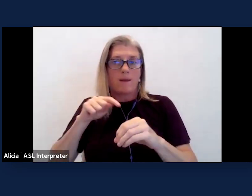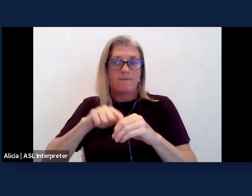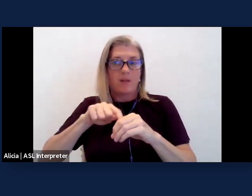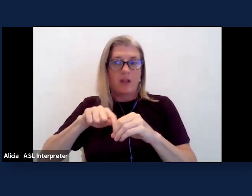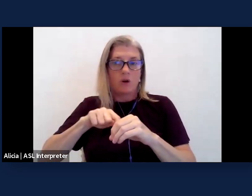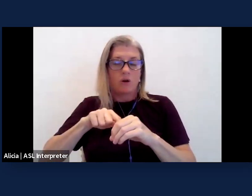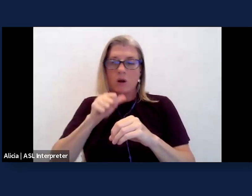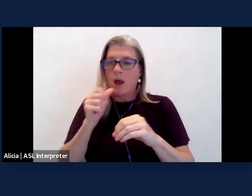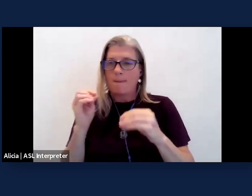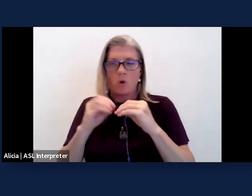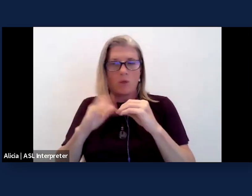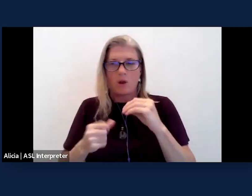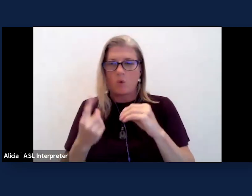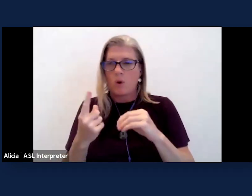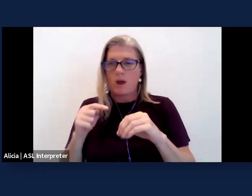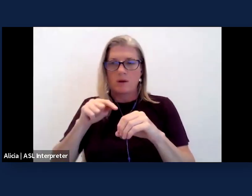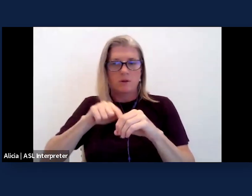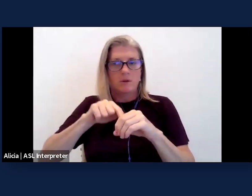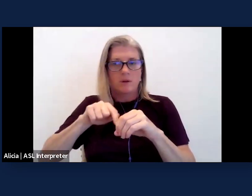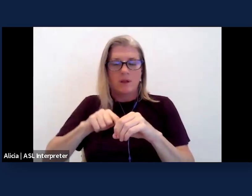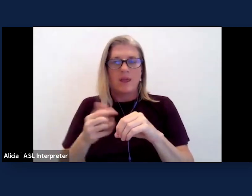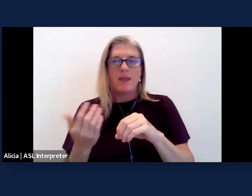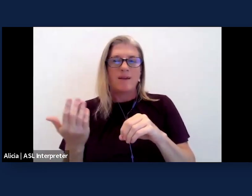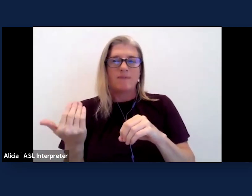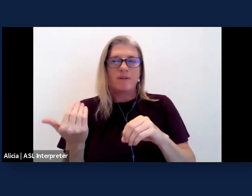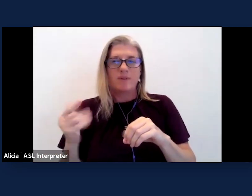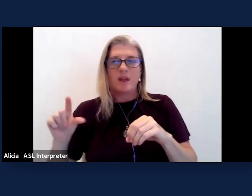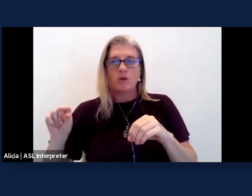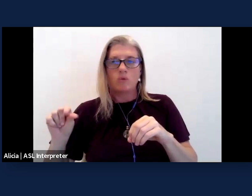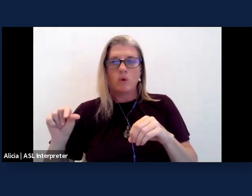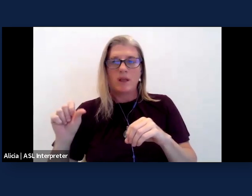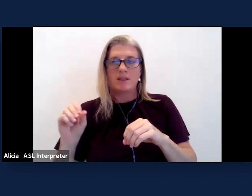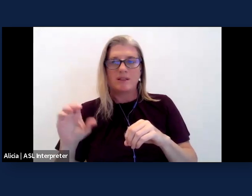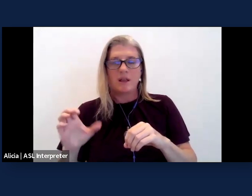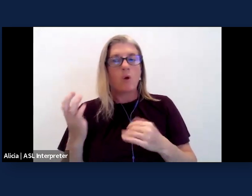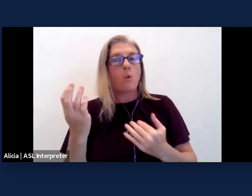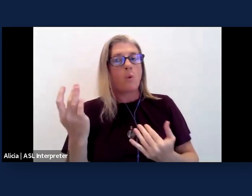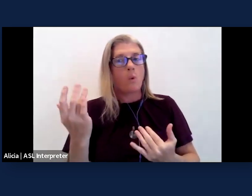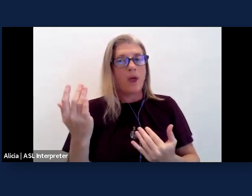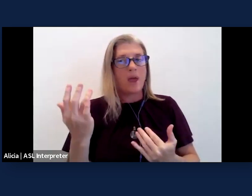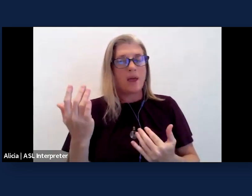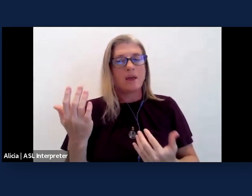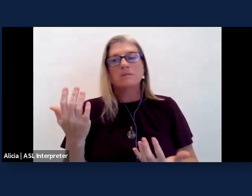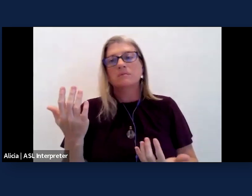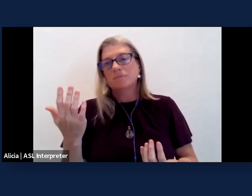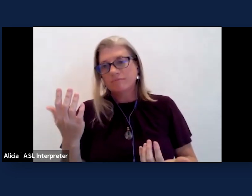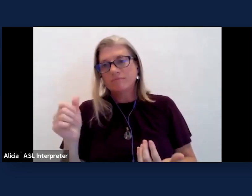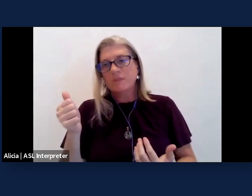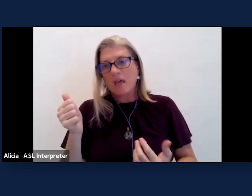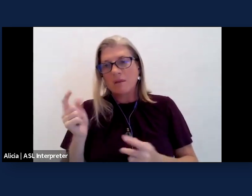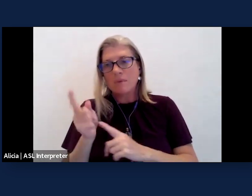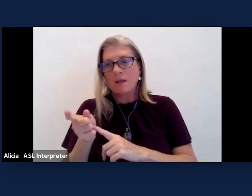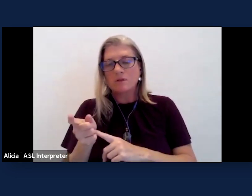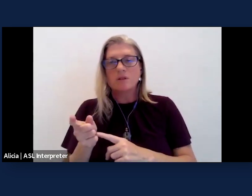one finger, and for 15 to 20 seconds, and then you wait 10 to 15 minutes. Typically, we recommend up to the